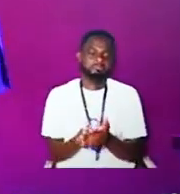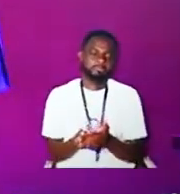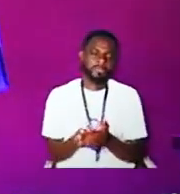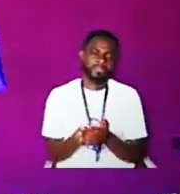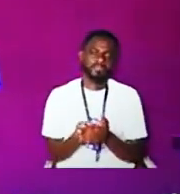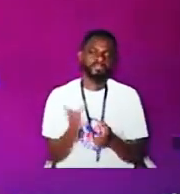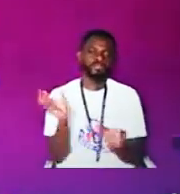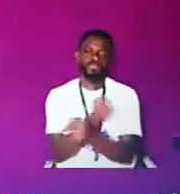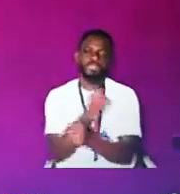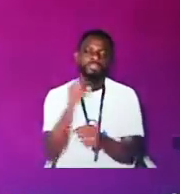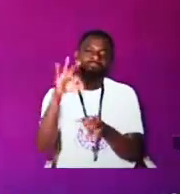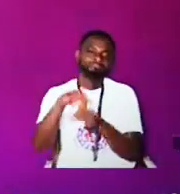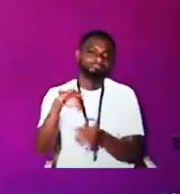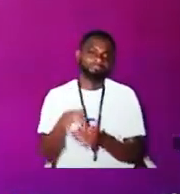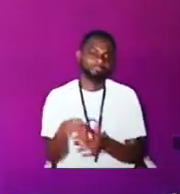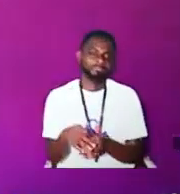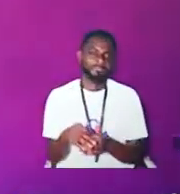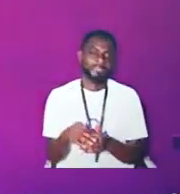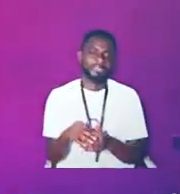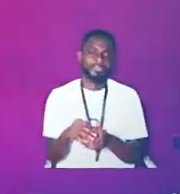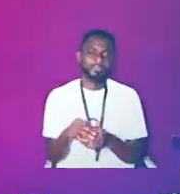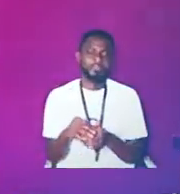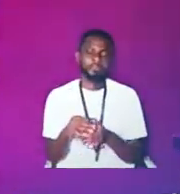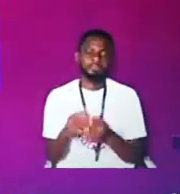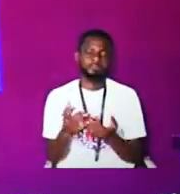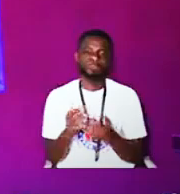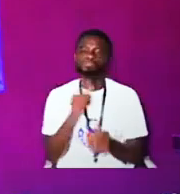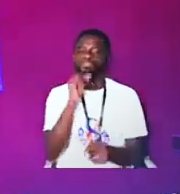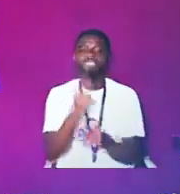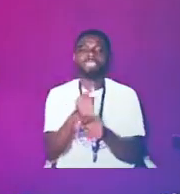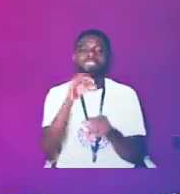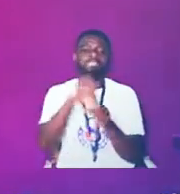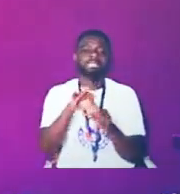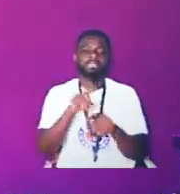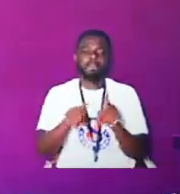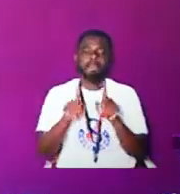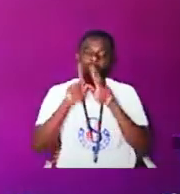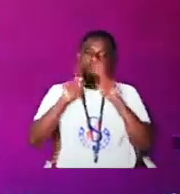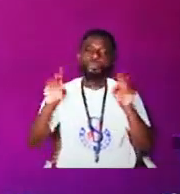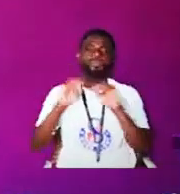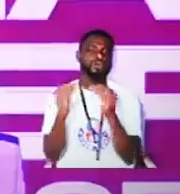just election, but our public offices,